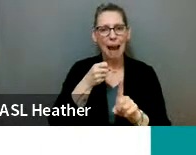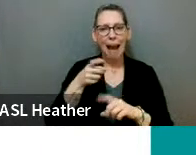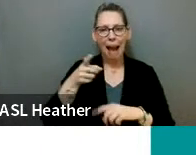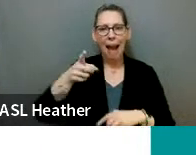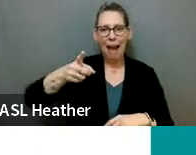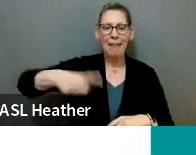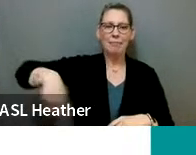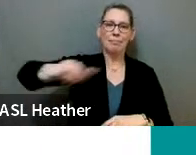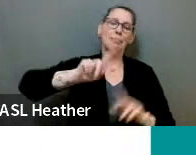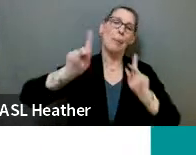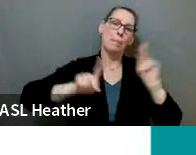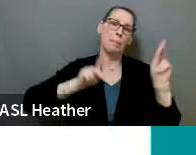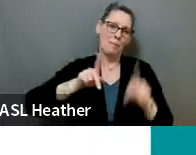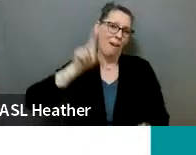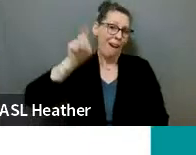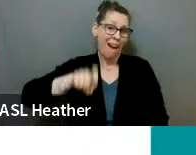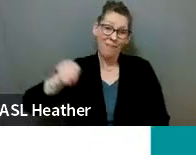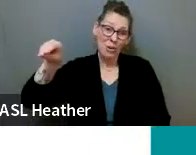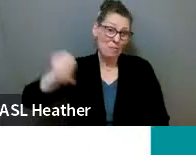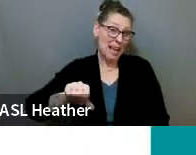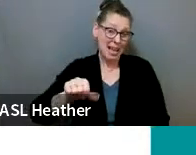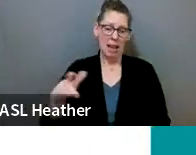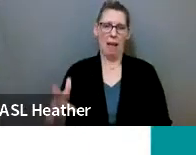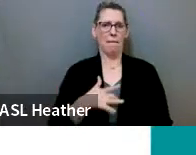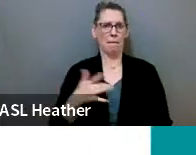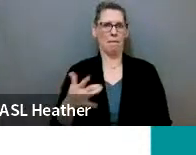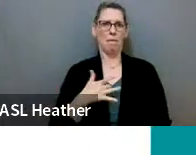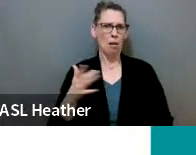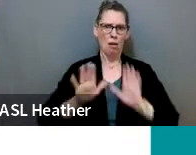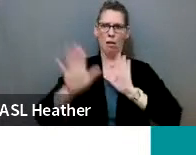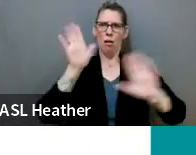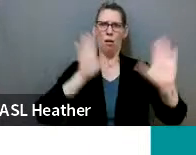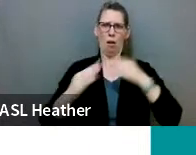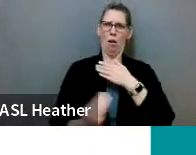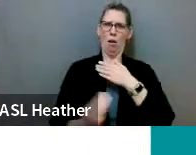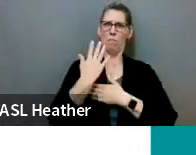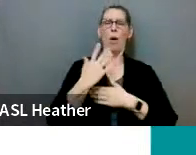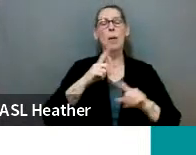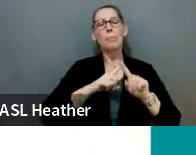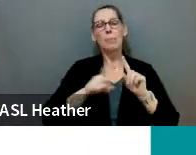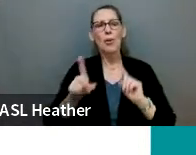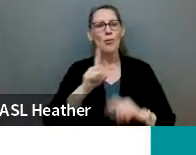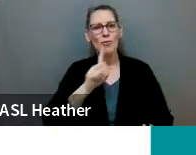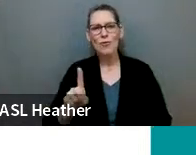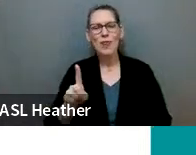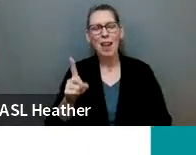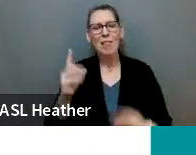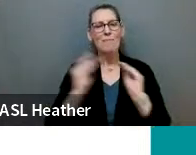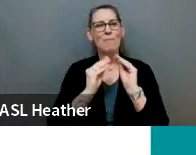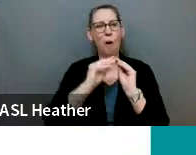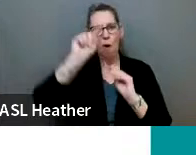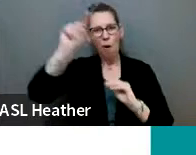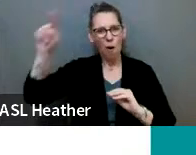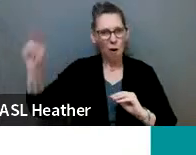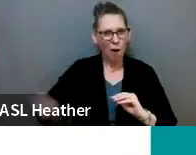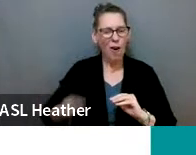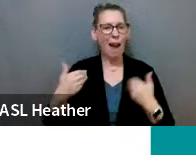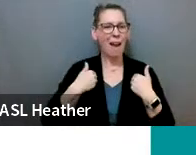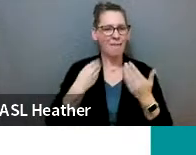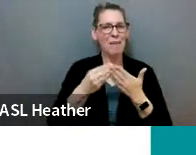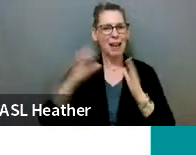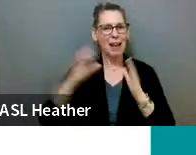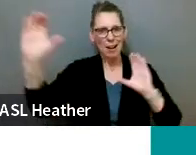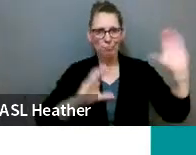thing that the public does need to pay. So it feels more impactful, but it is alongside many other funding sources. And